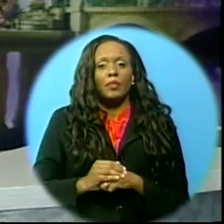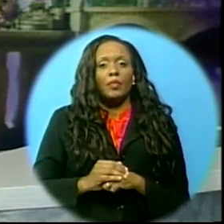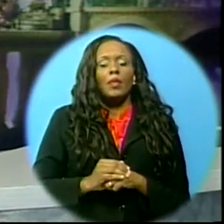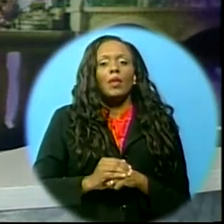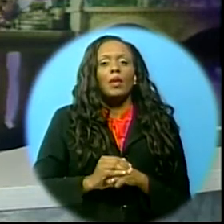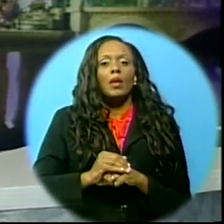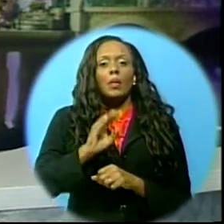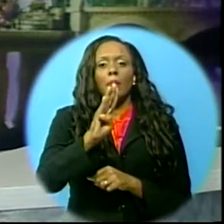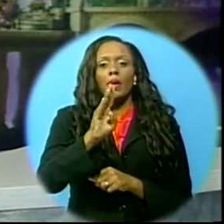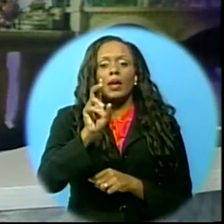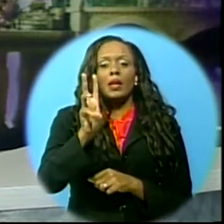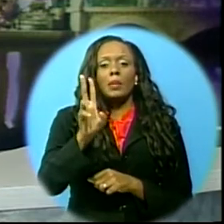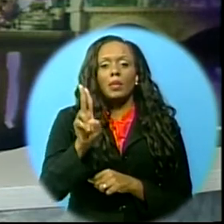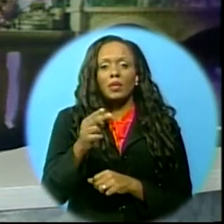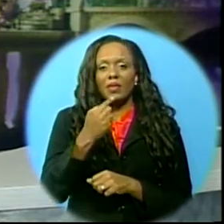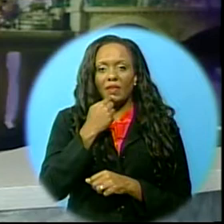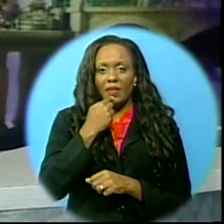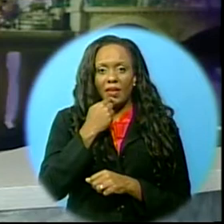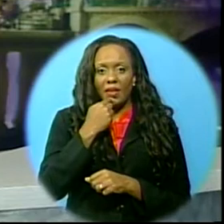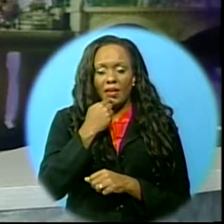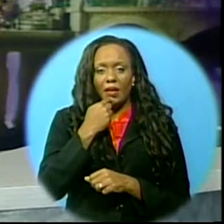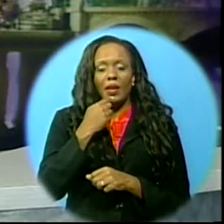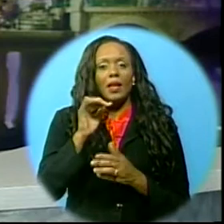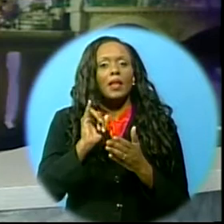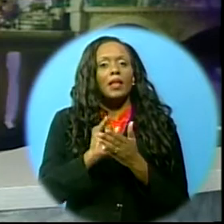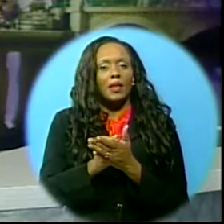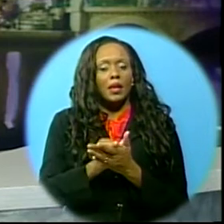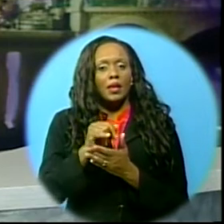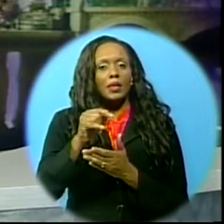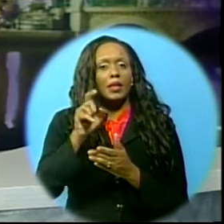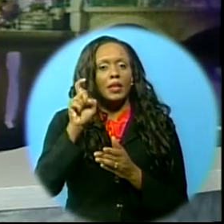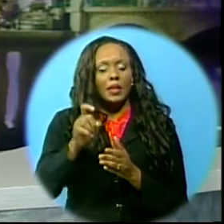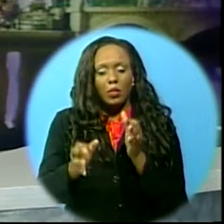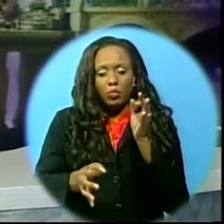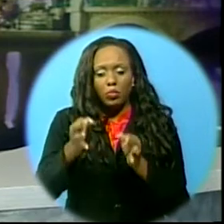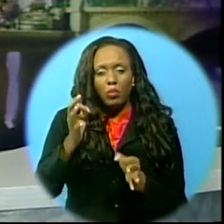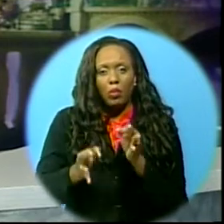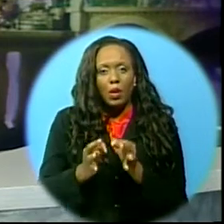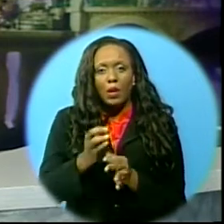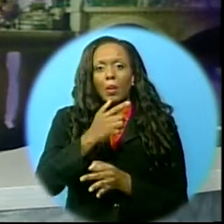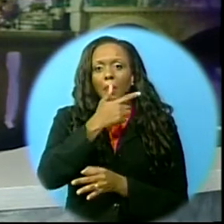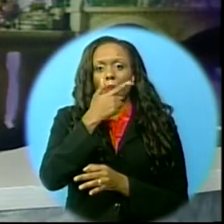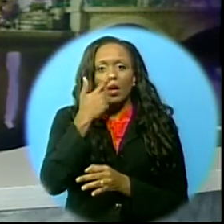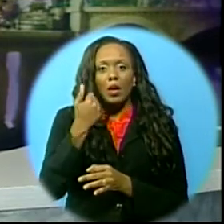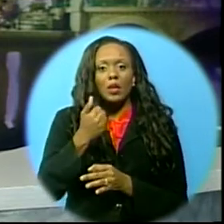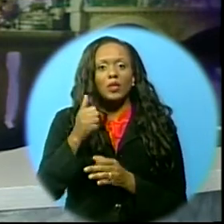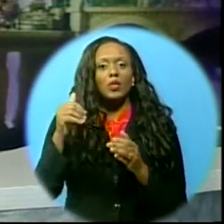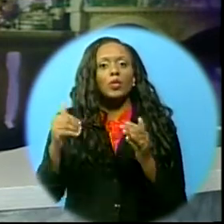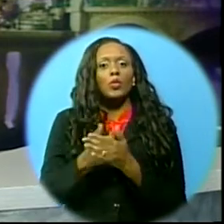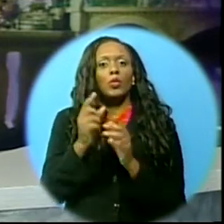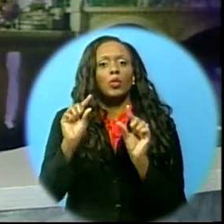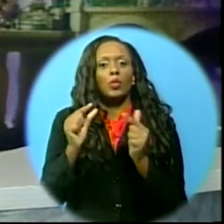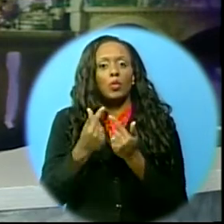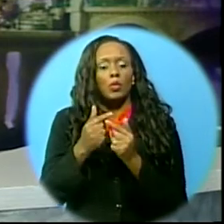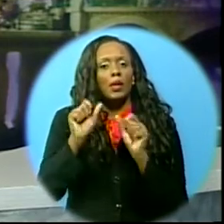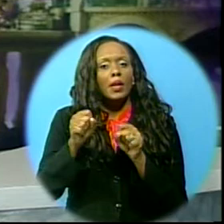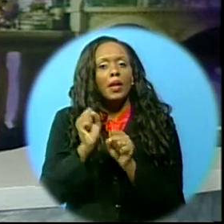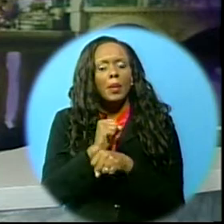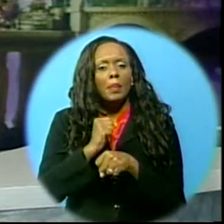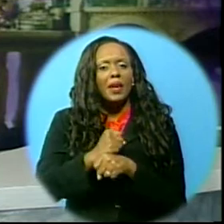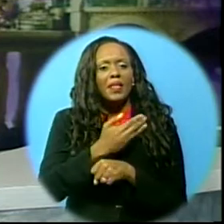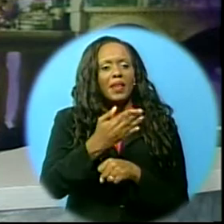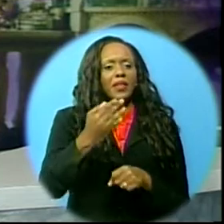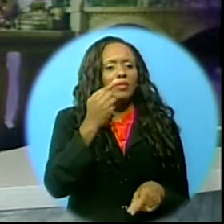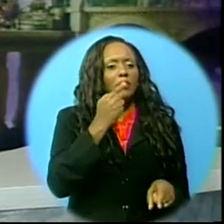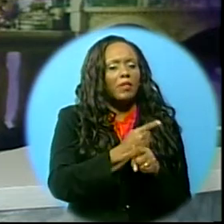the suitable body through which workplace wrongs may be addressed, and feels the newly constituted body can correct some of